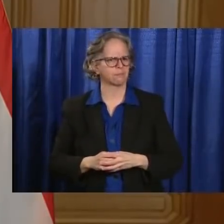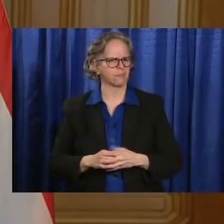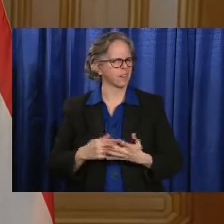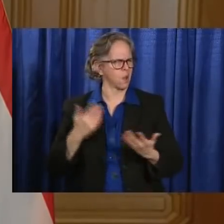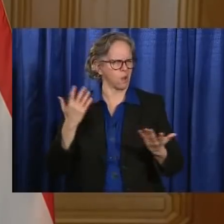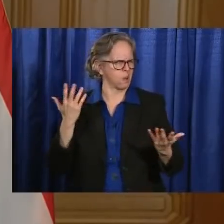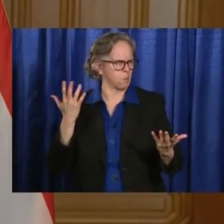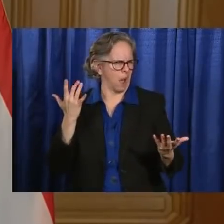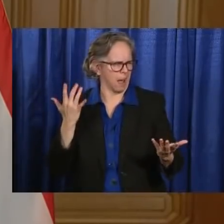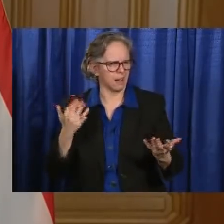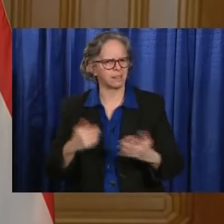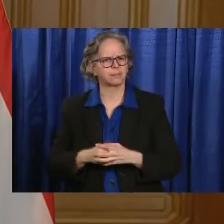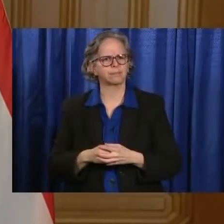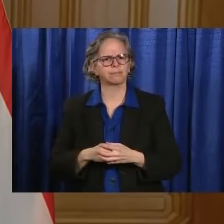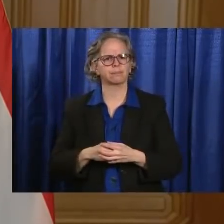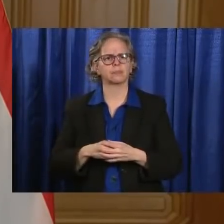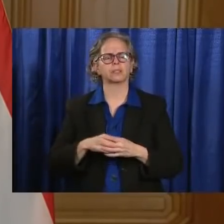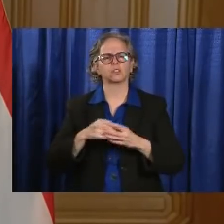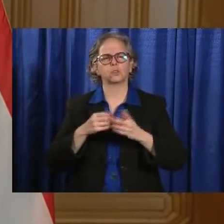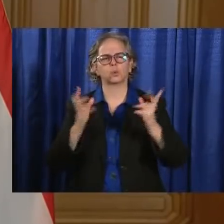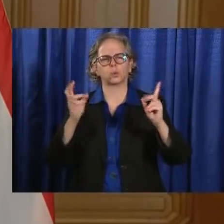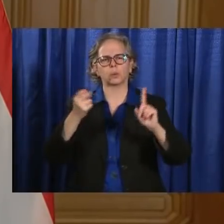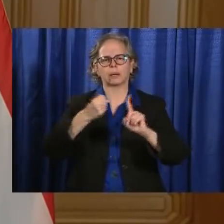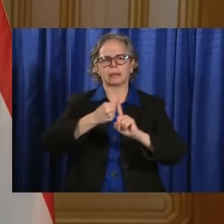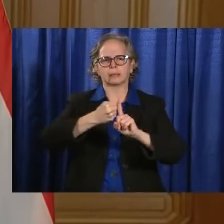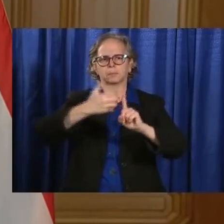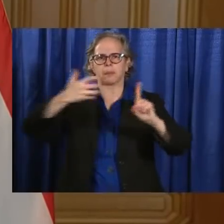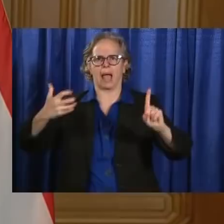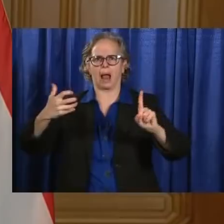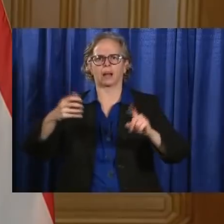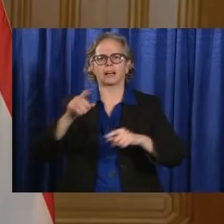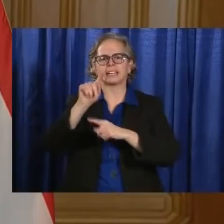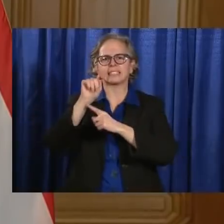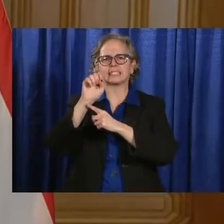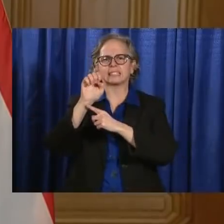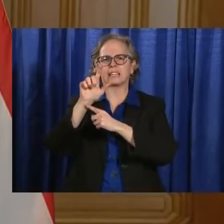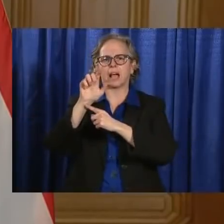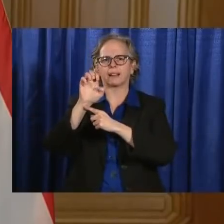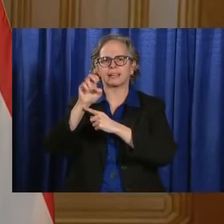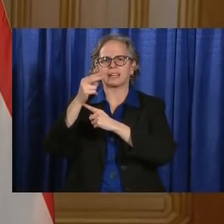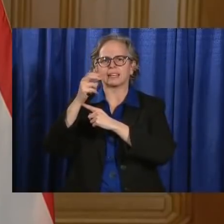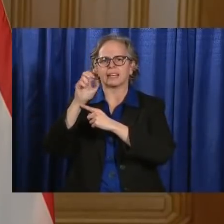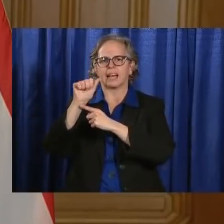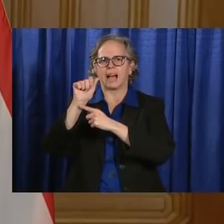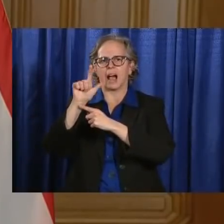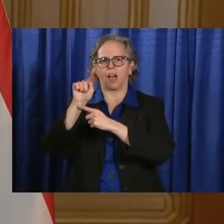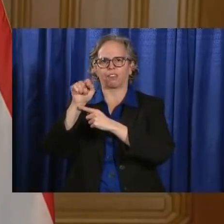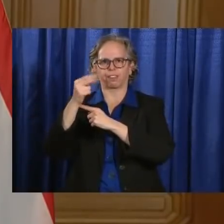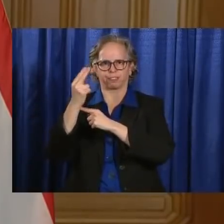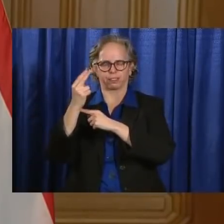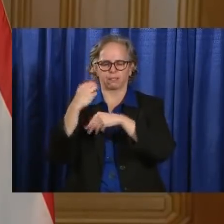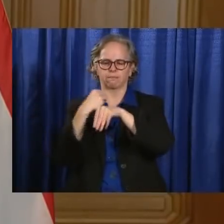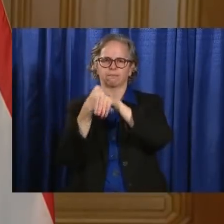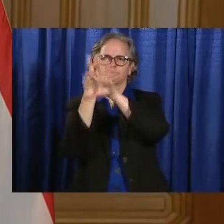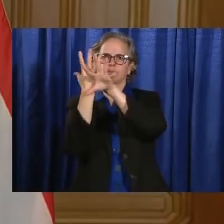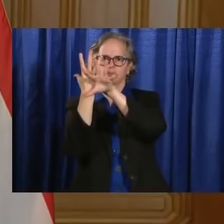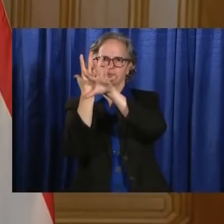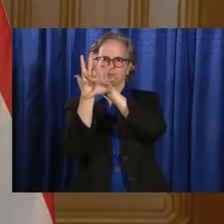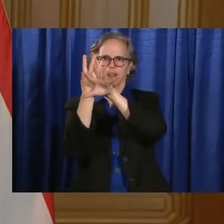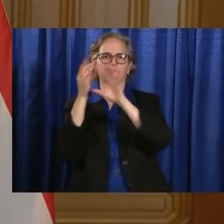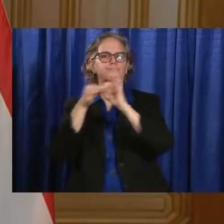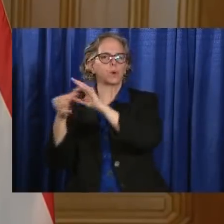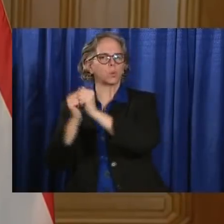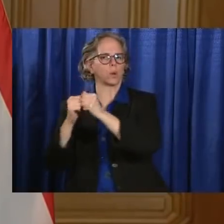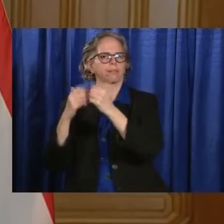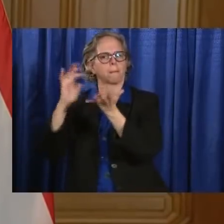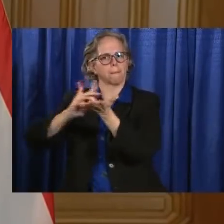telehealth. I'd already issued one order in regard to this, and the whole idea is that during this time when we need to stay away from each other,